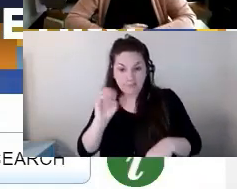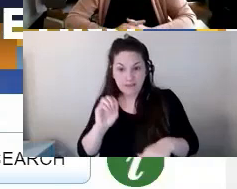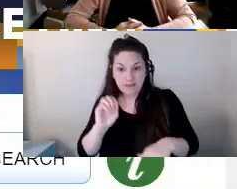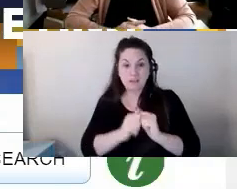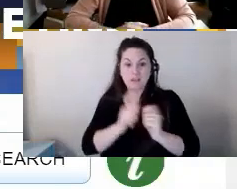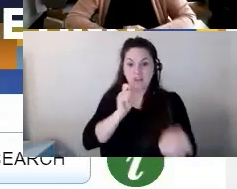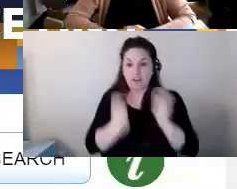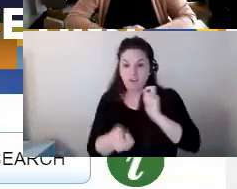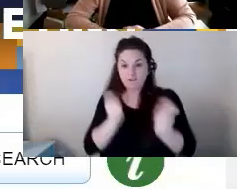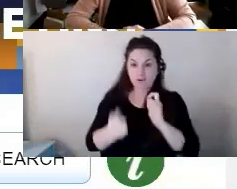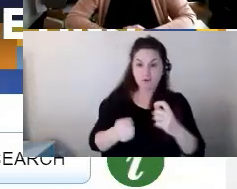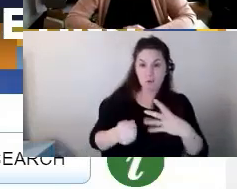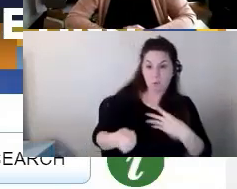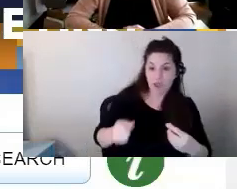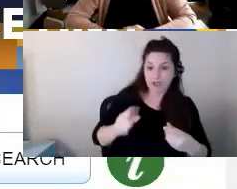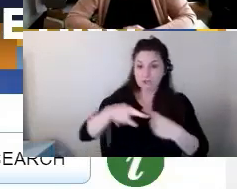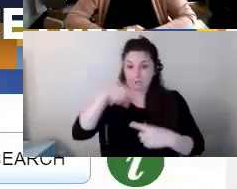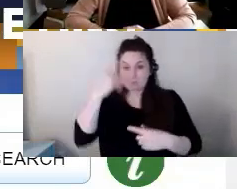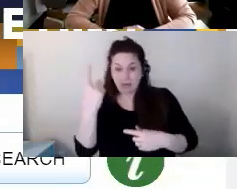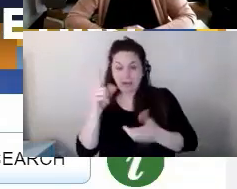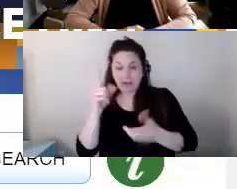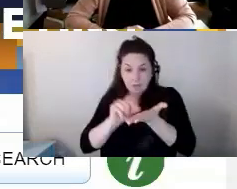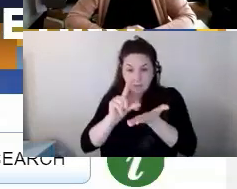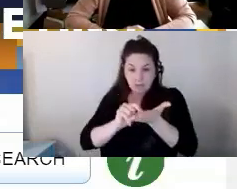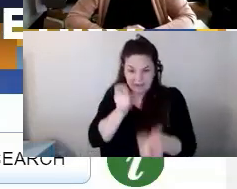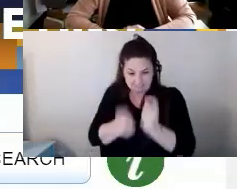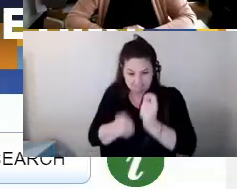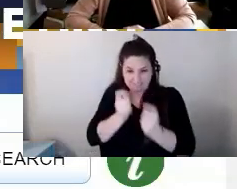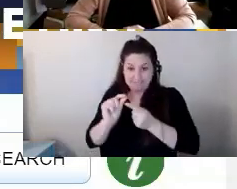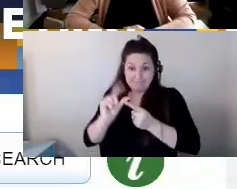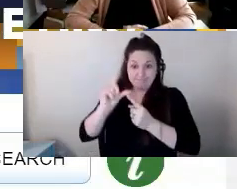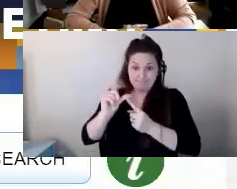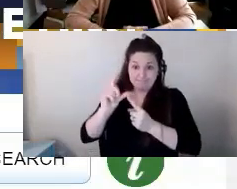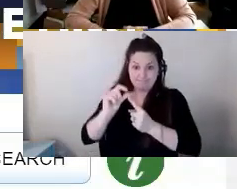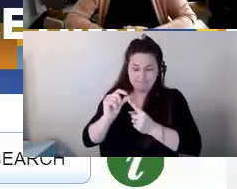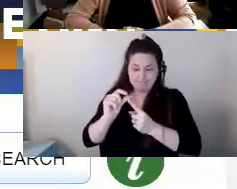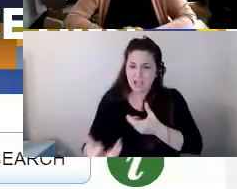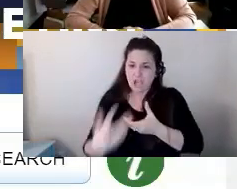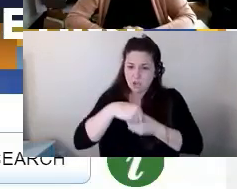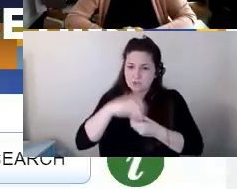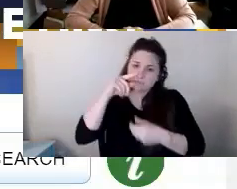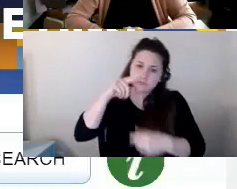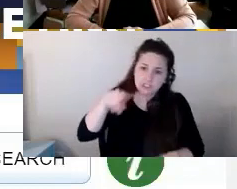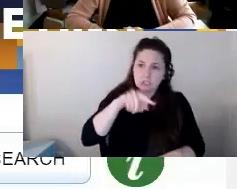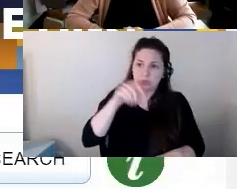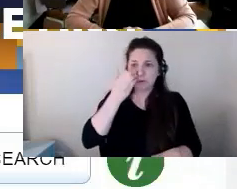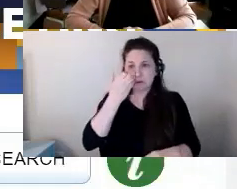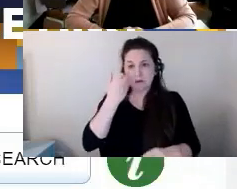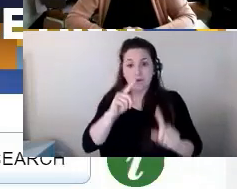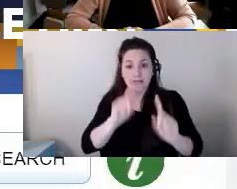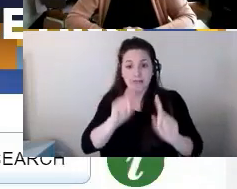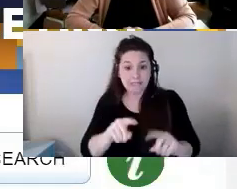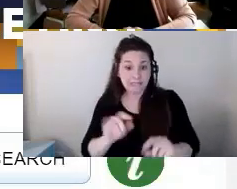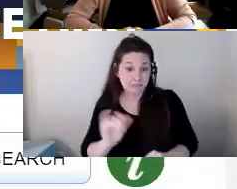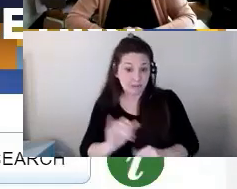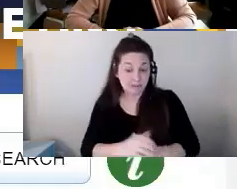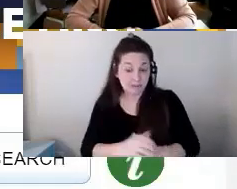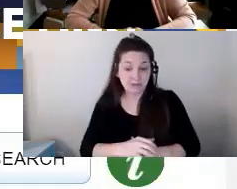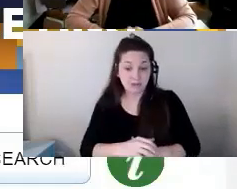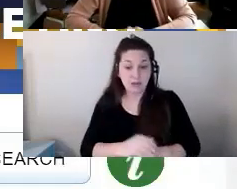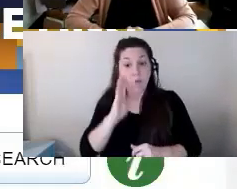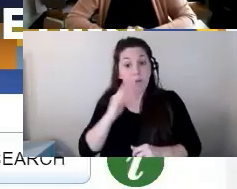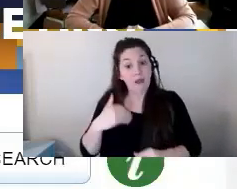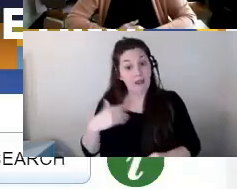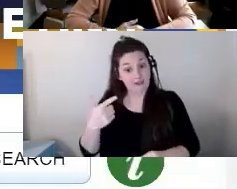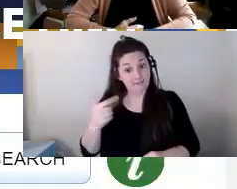white to black in the print, part of inclusivity for you and for attendees. Now, will there be a gate?